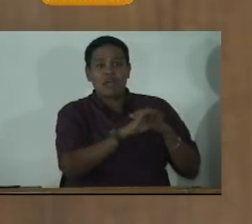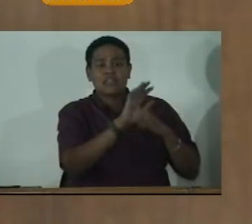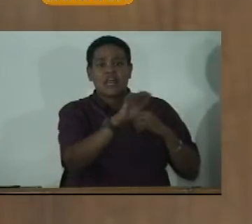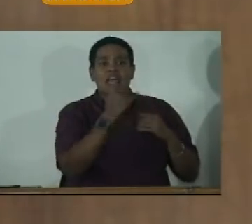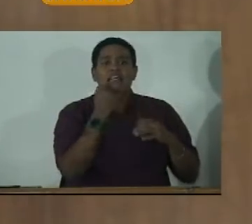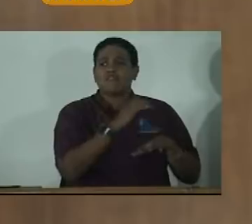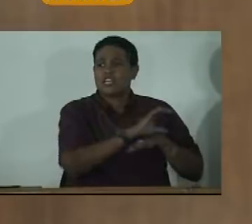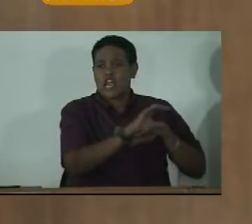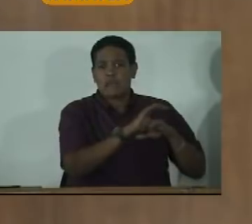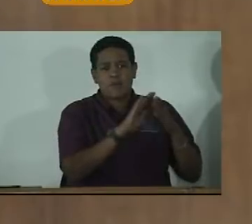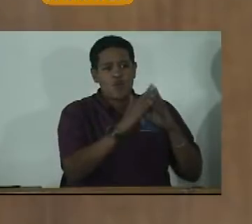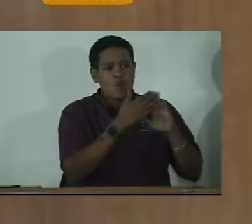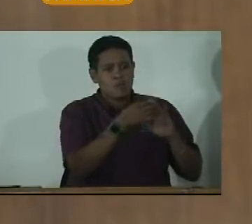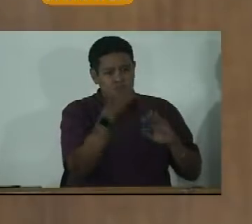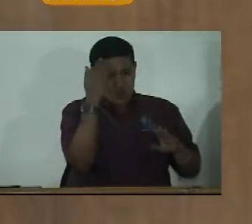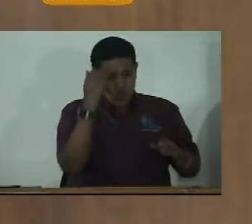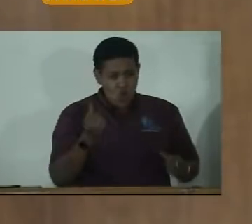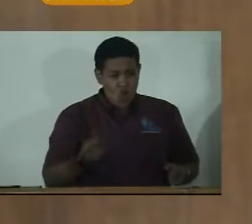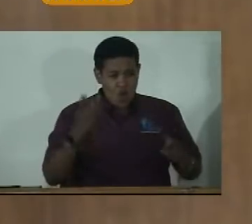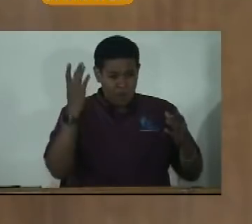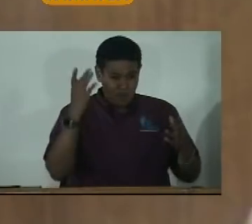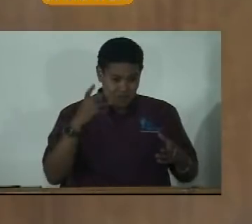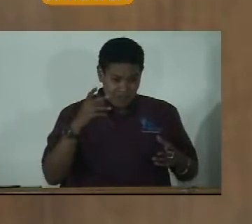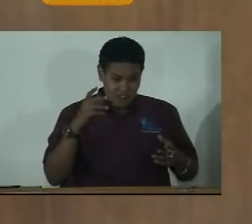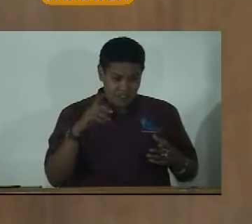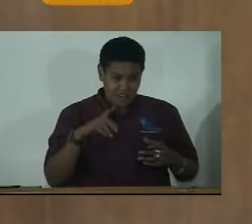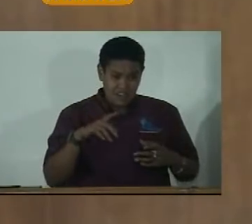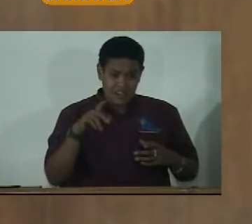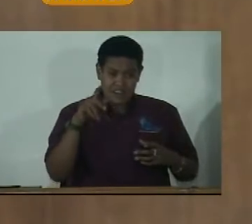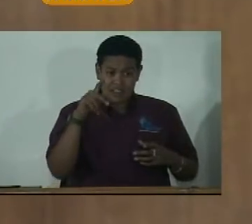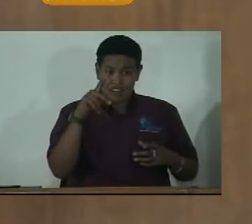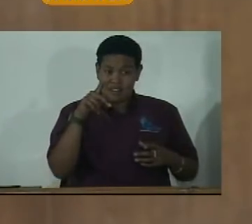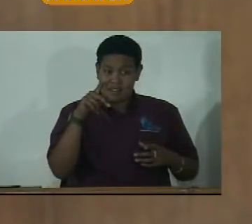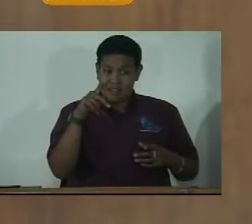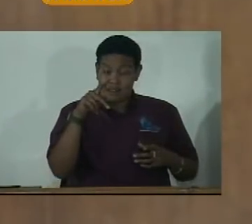carry come, you know how much peas we import under protection from Belize?